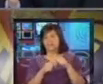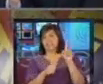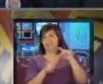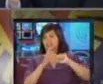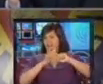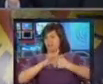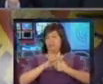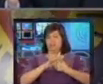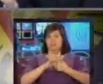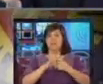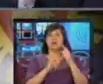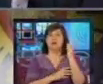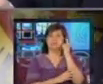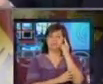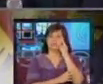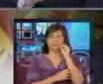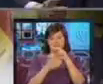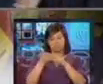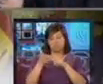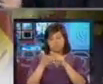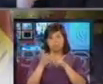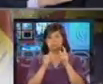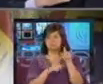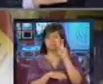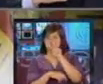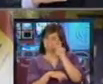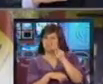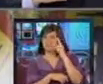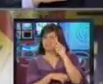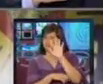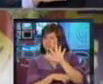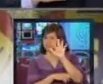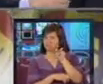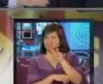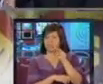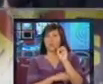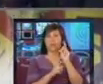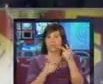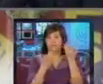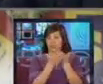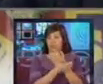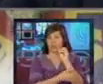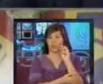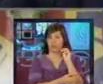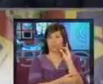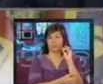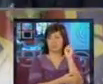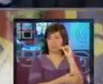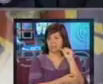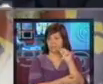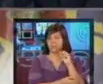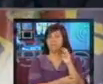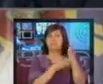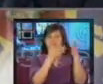signal that you can read it one way or another, but the way I would read it is, okay, we have an ombudsman now.